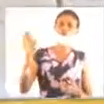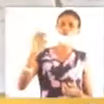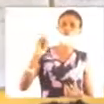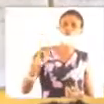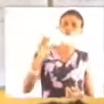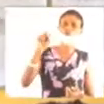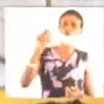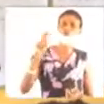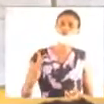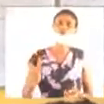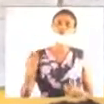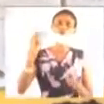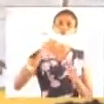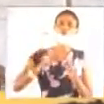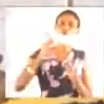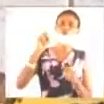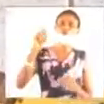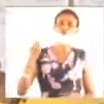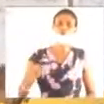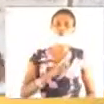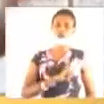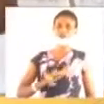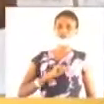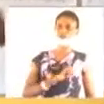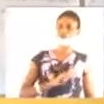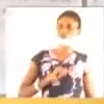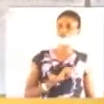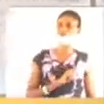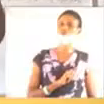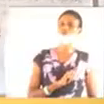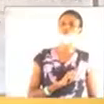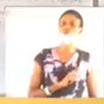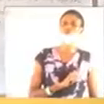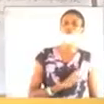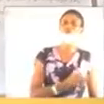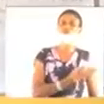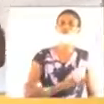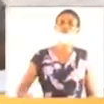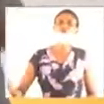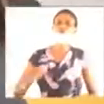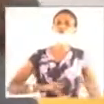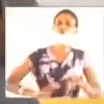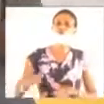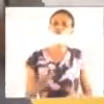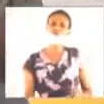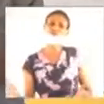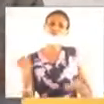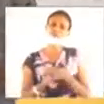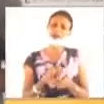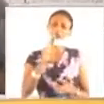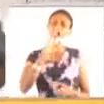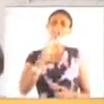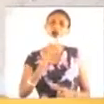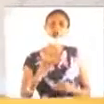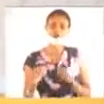with you. Everybody can take a risk. But when that risk is dangerous to yourself and to others, it means it's